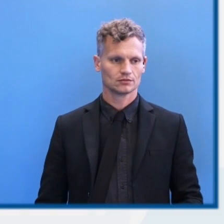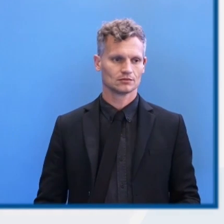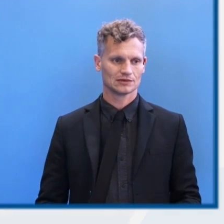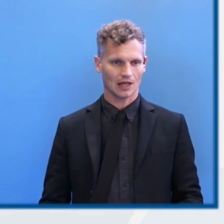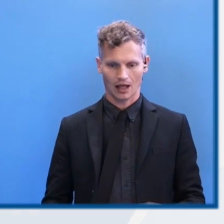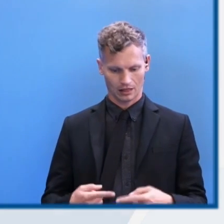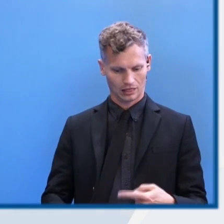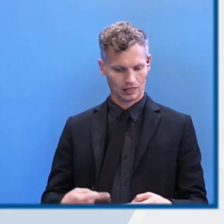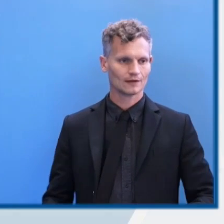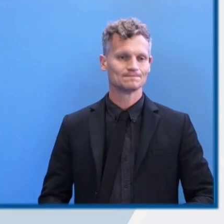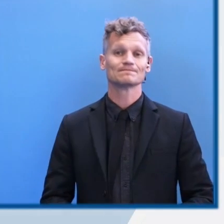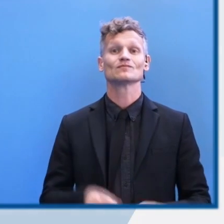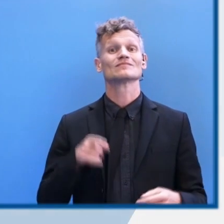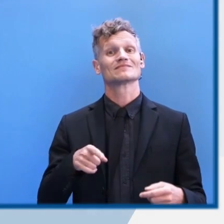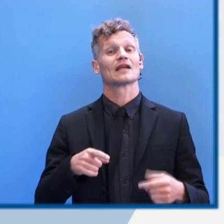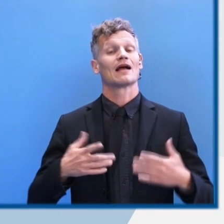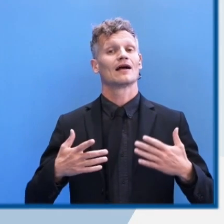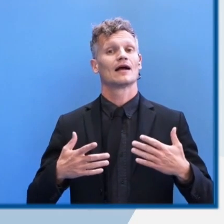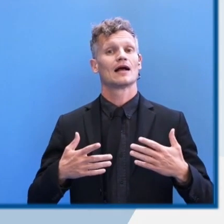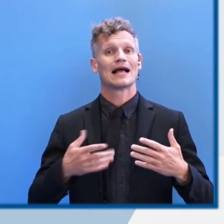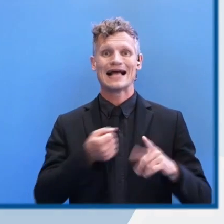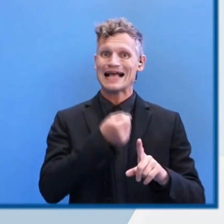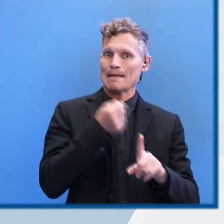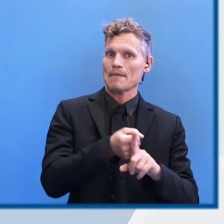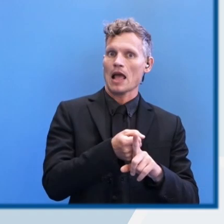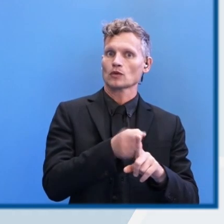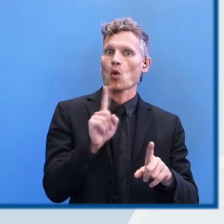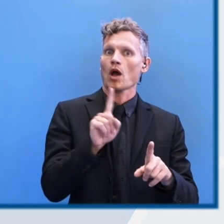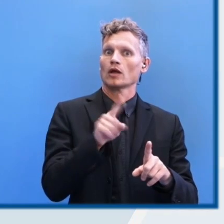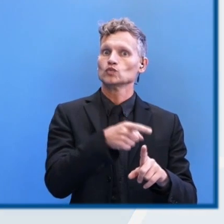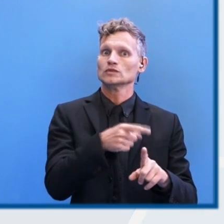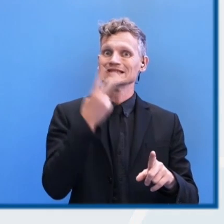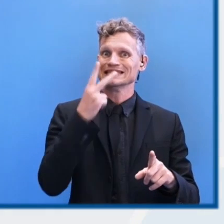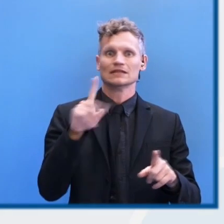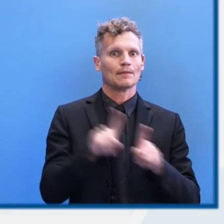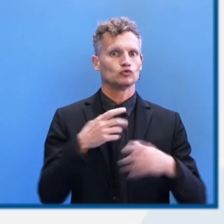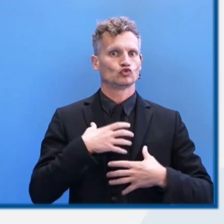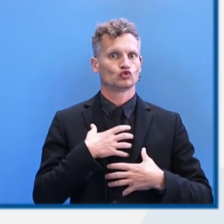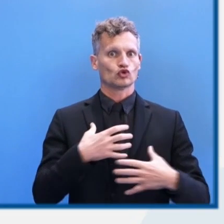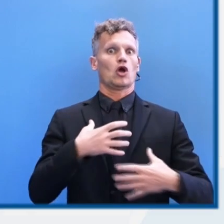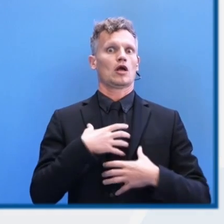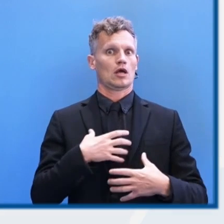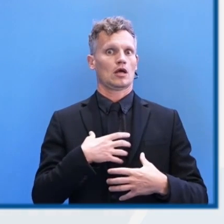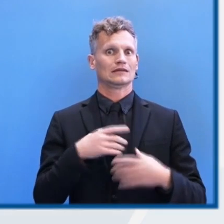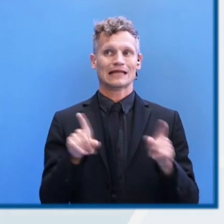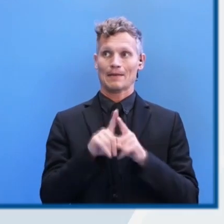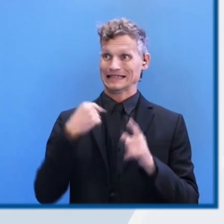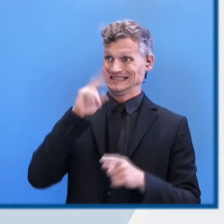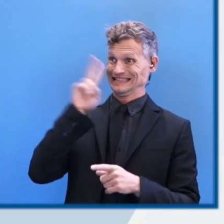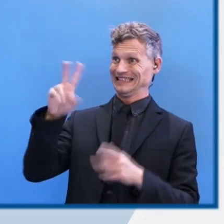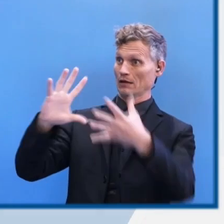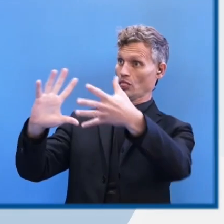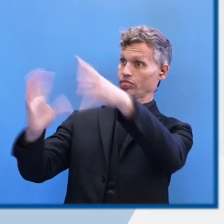impact that you immediately see when something, external shock is occurring.